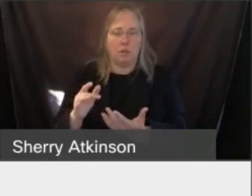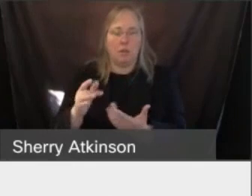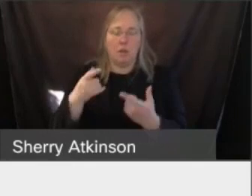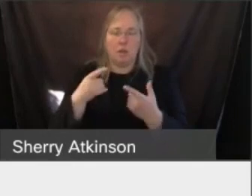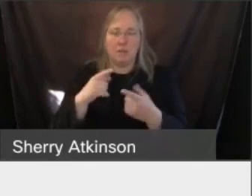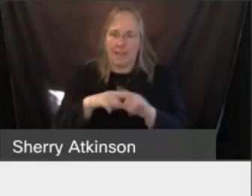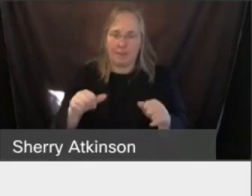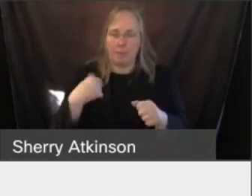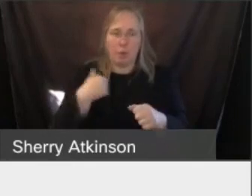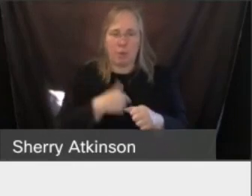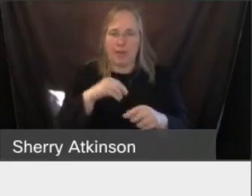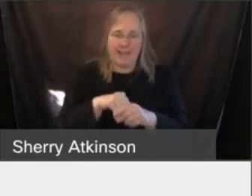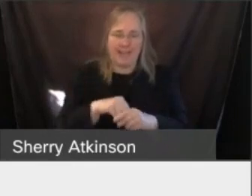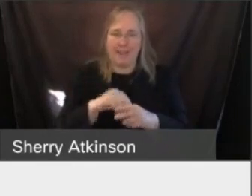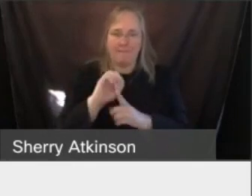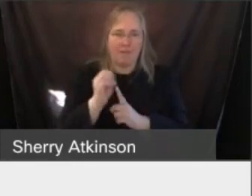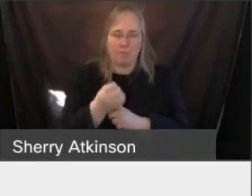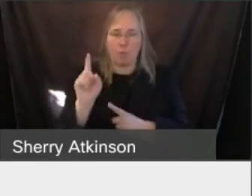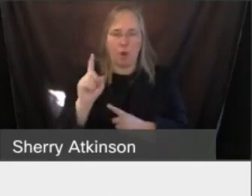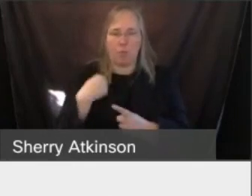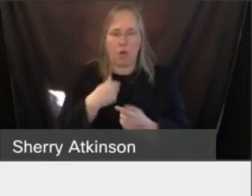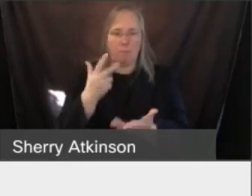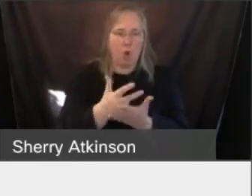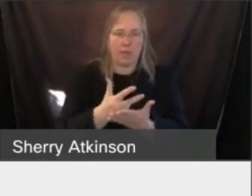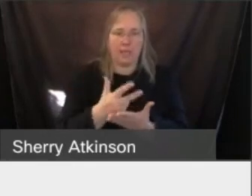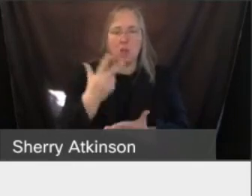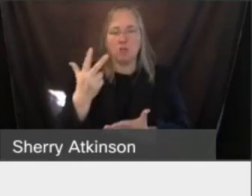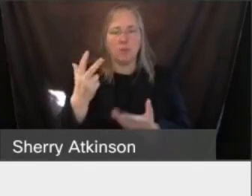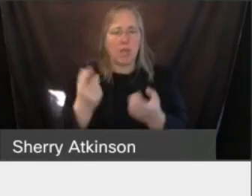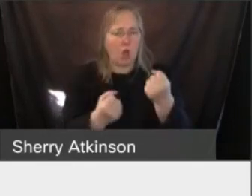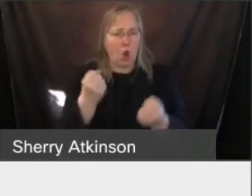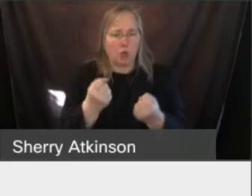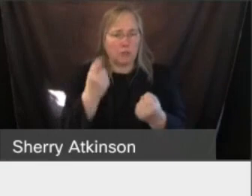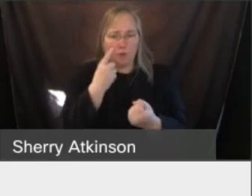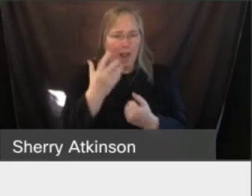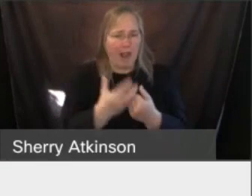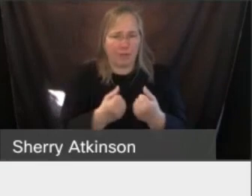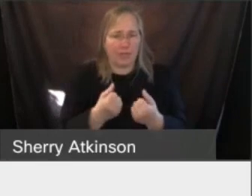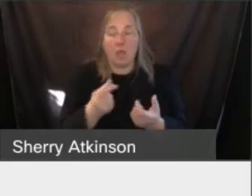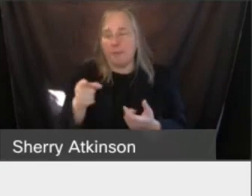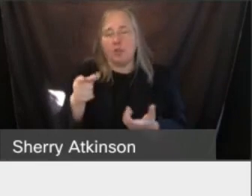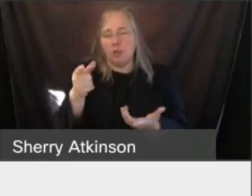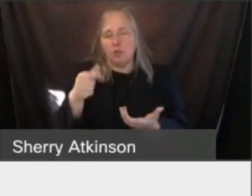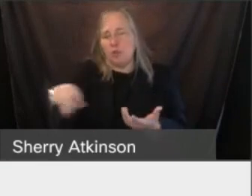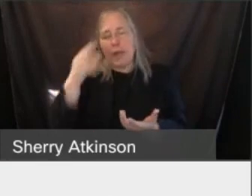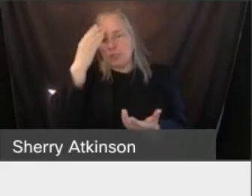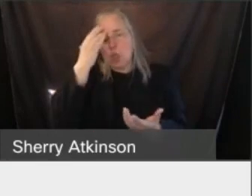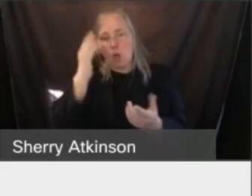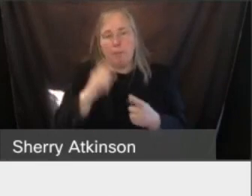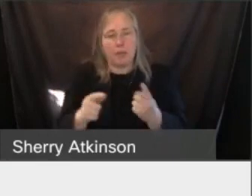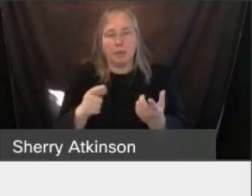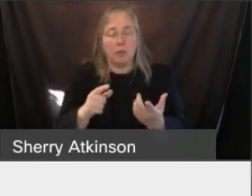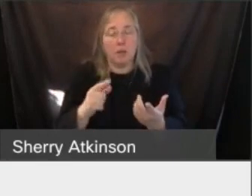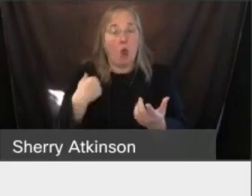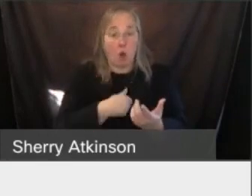environment where we are parking, I don't know what it is, 3 cars for every, you guys know, but are we